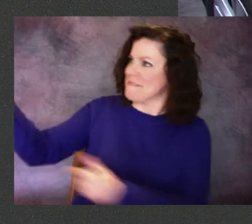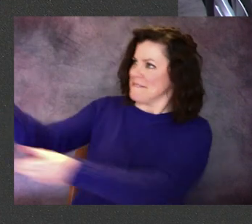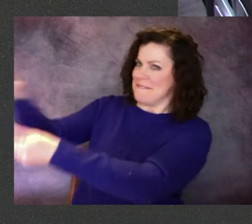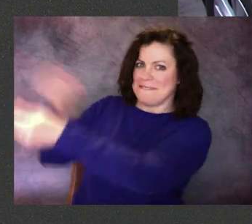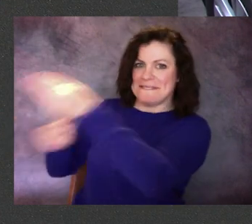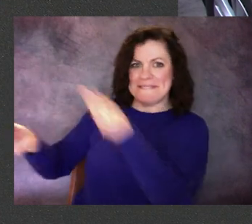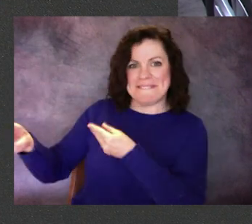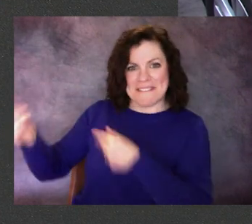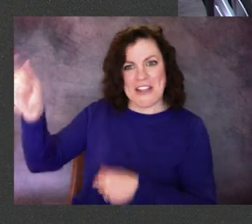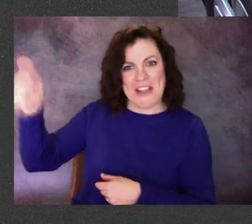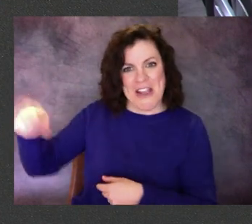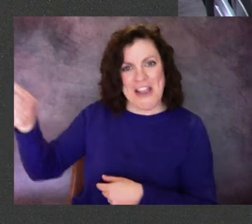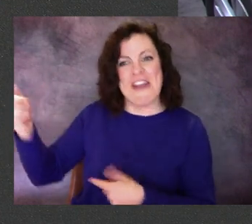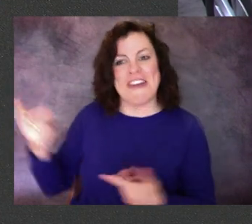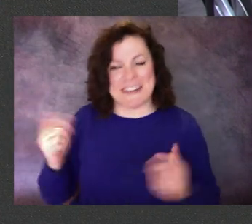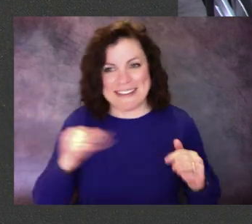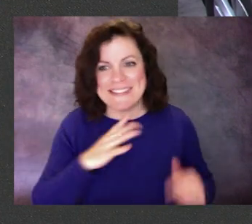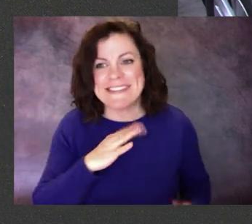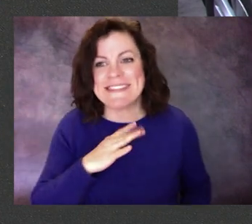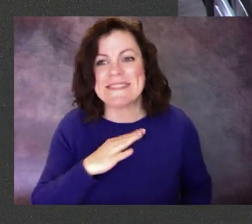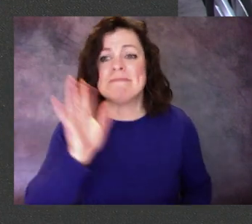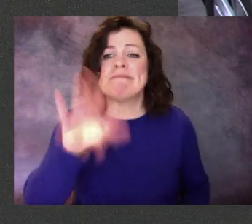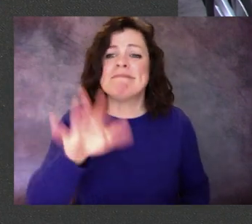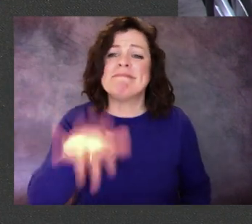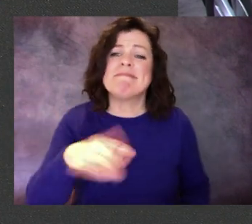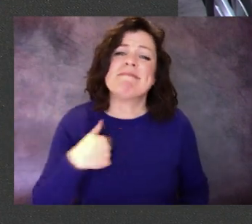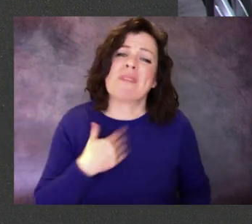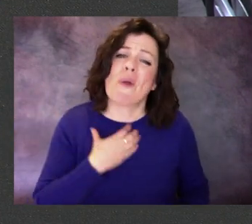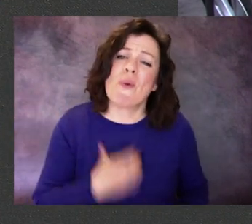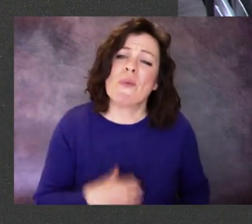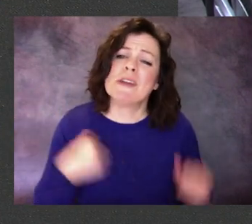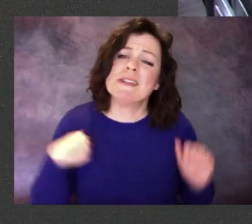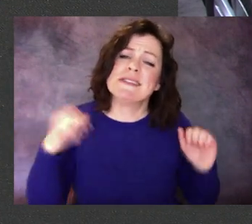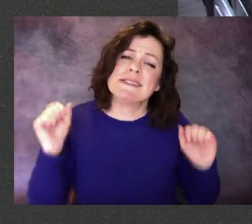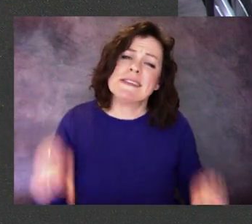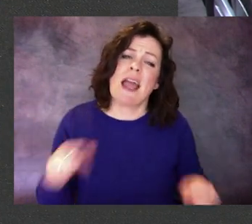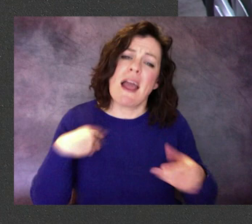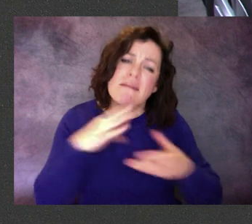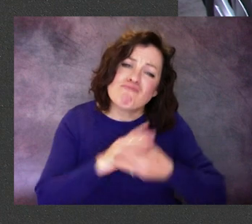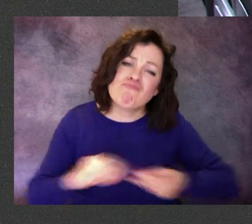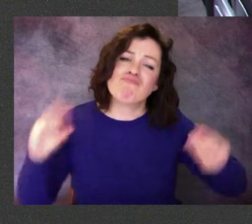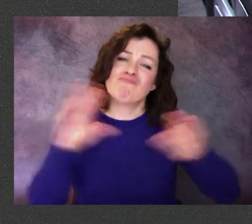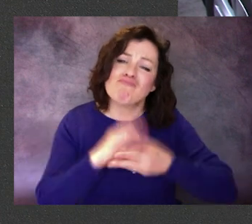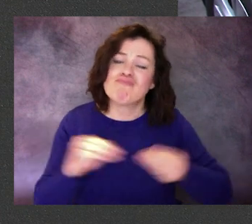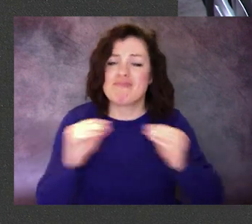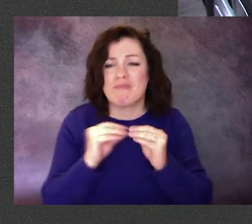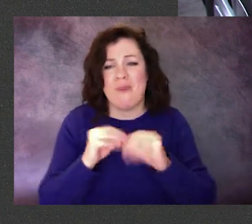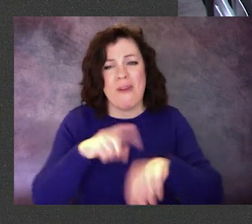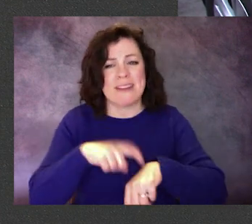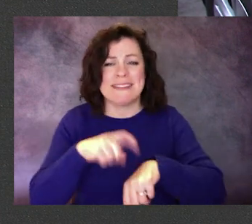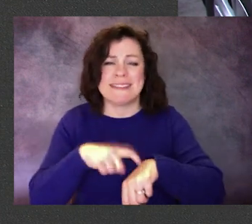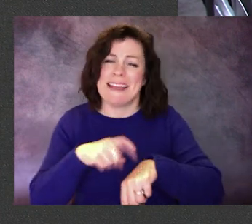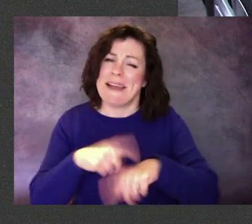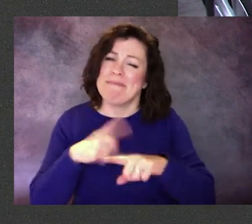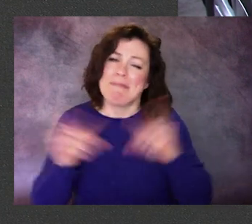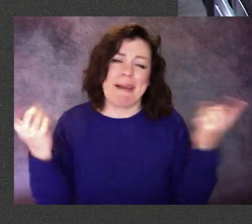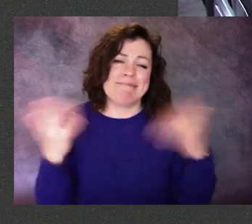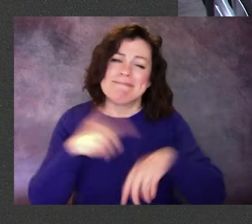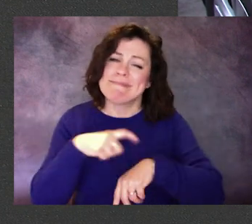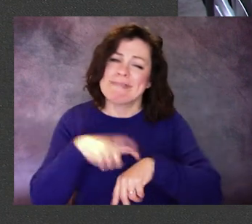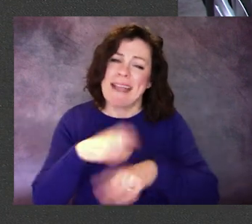Well, I have many more favorites that I would love to share with you. And I didn't even get to share all the ones that I hope to